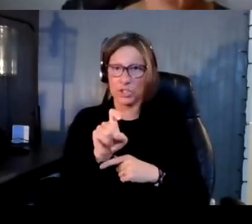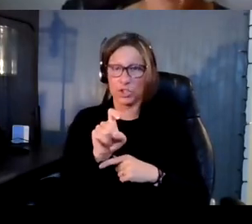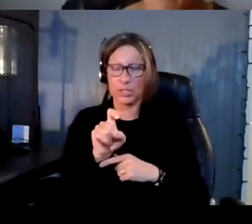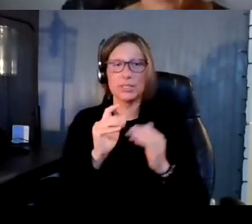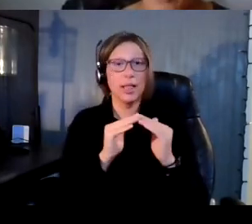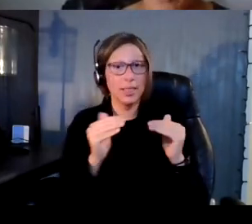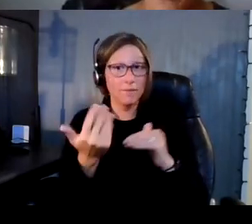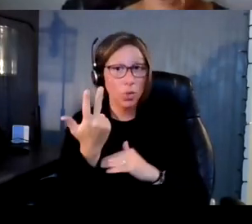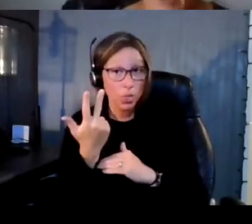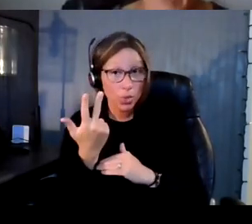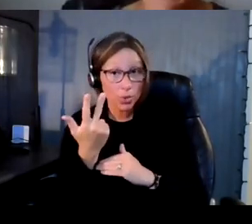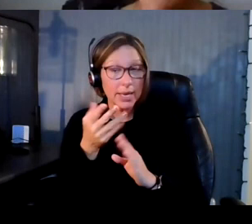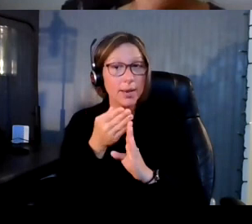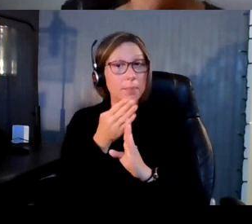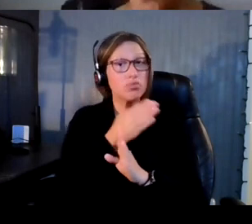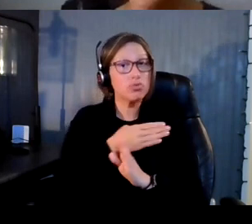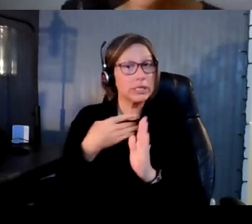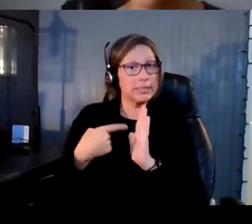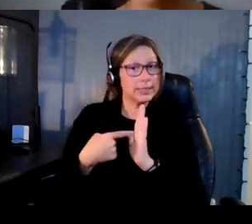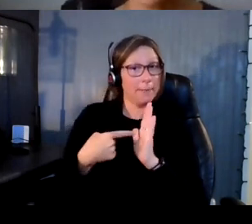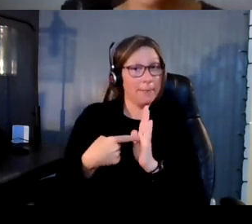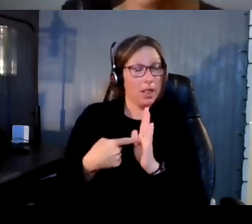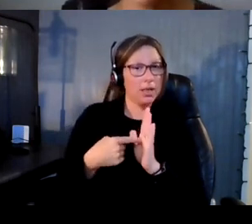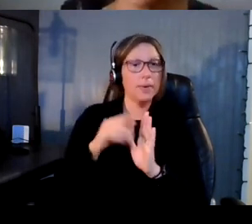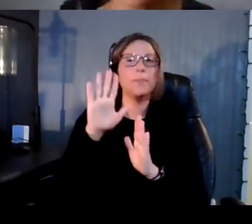that unconventional. And level 4 is when it